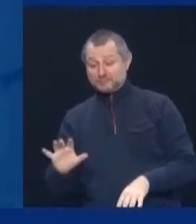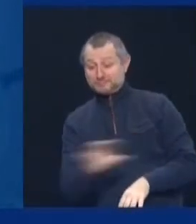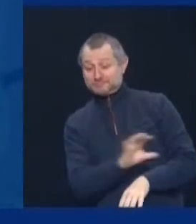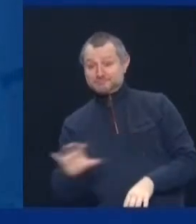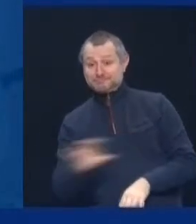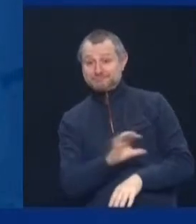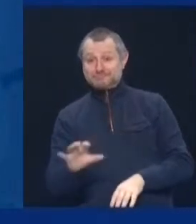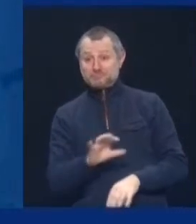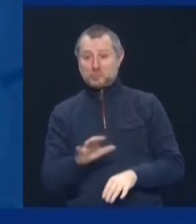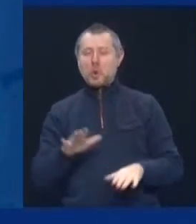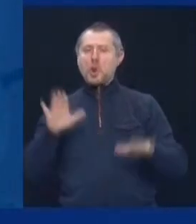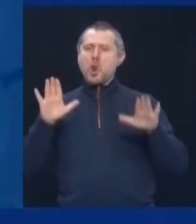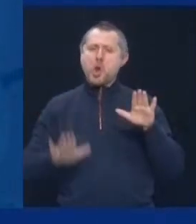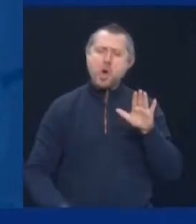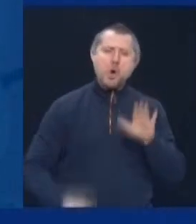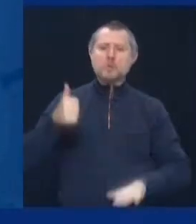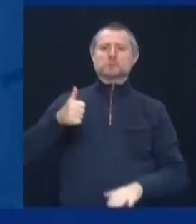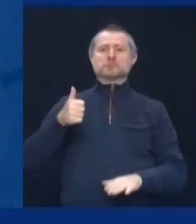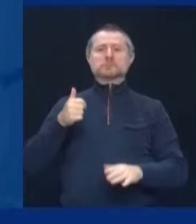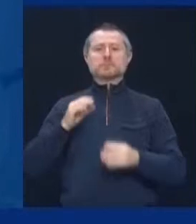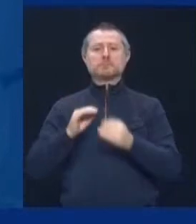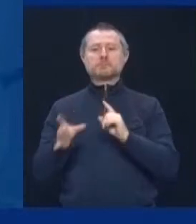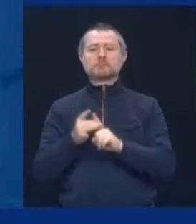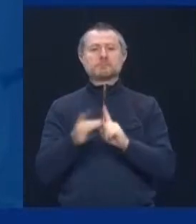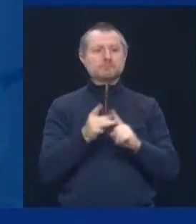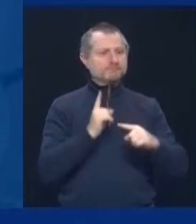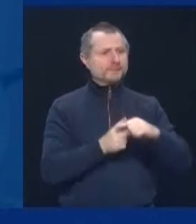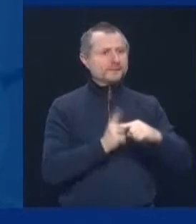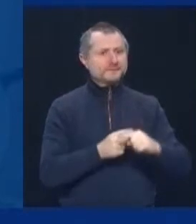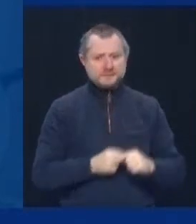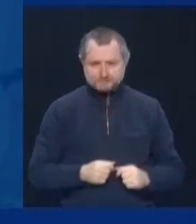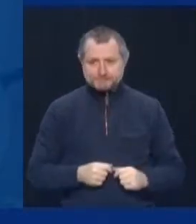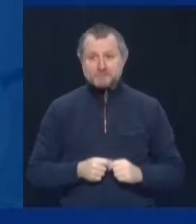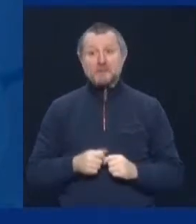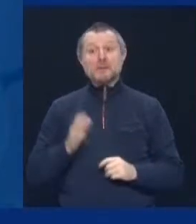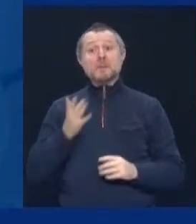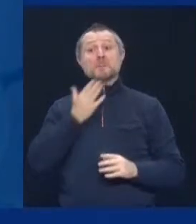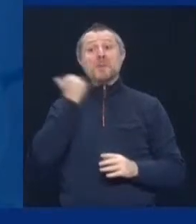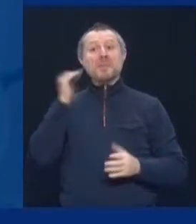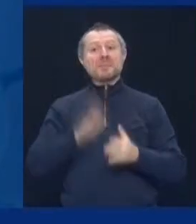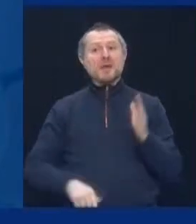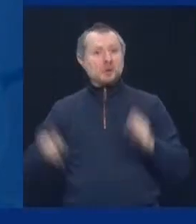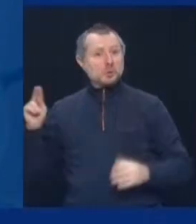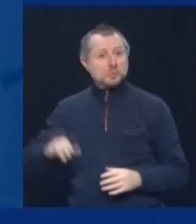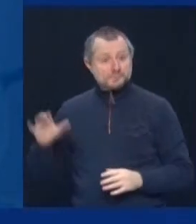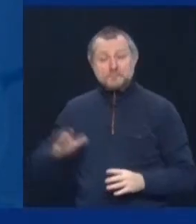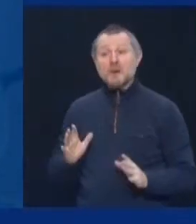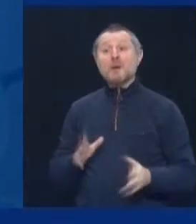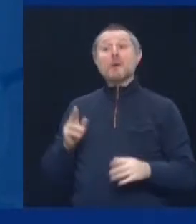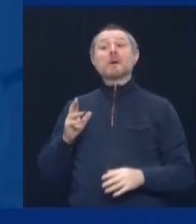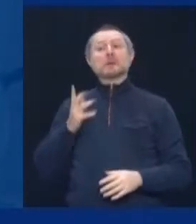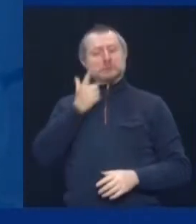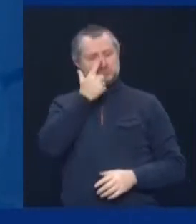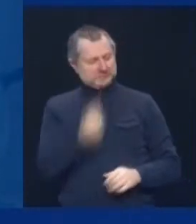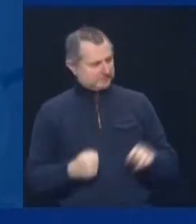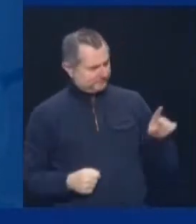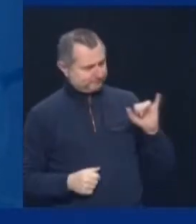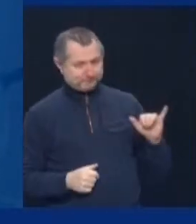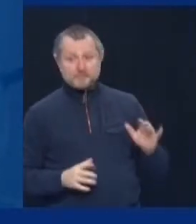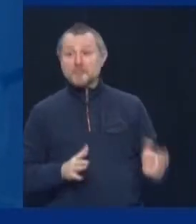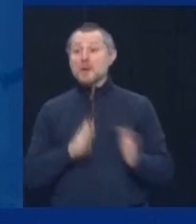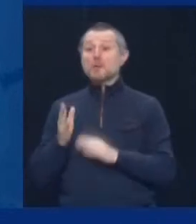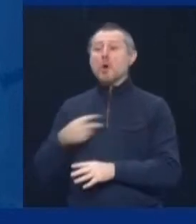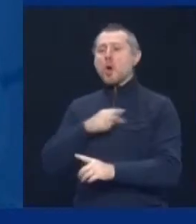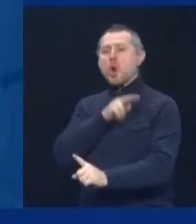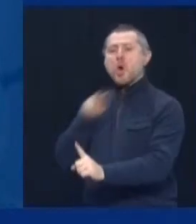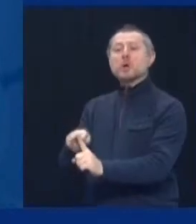positivity, then New York City. So that's interesting also. Within New York City, look at this